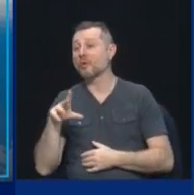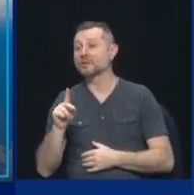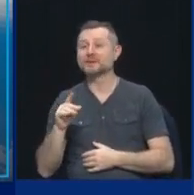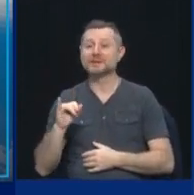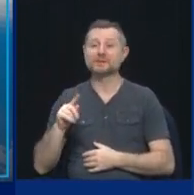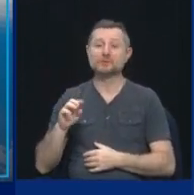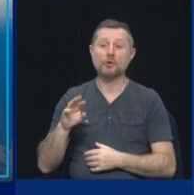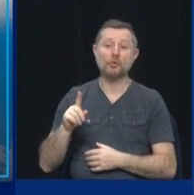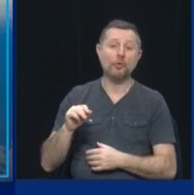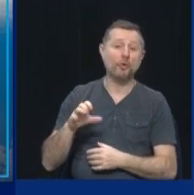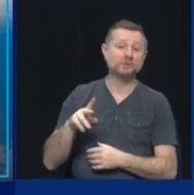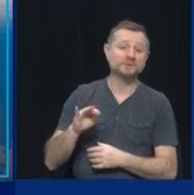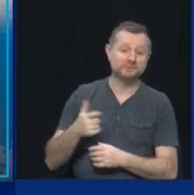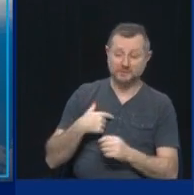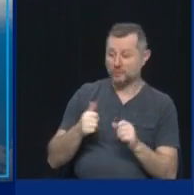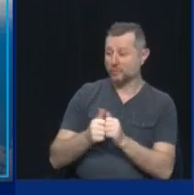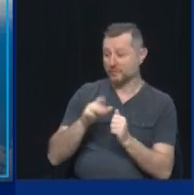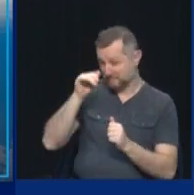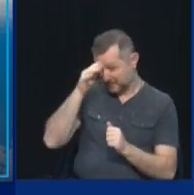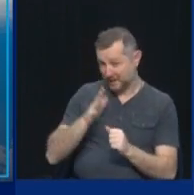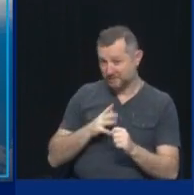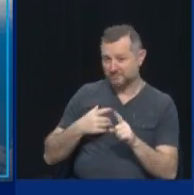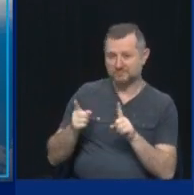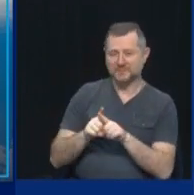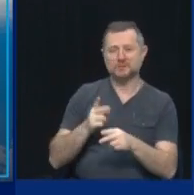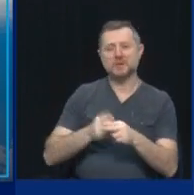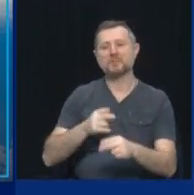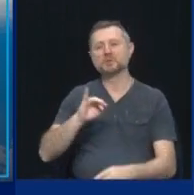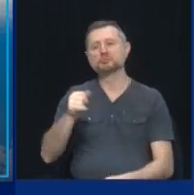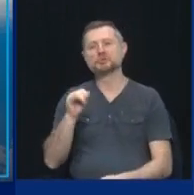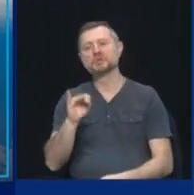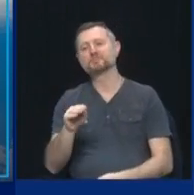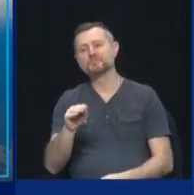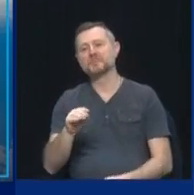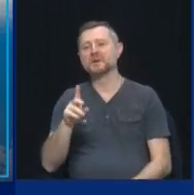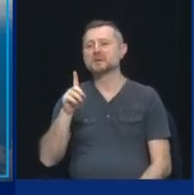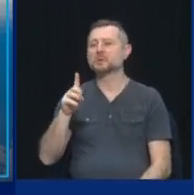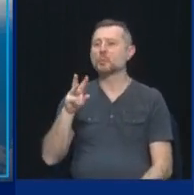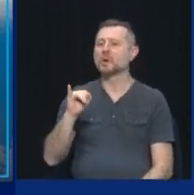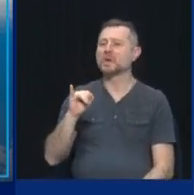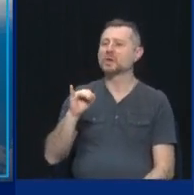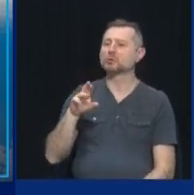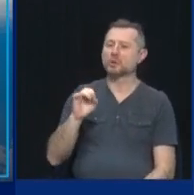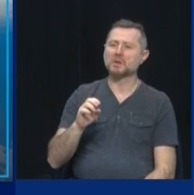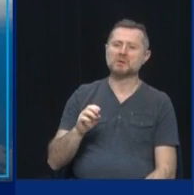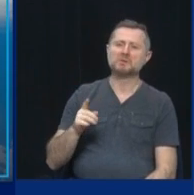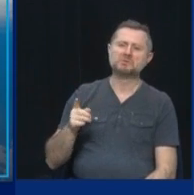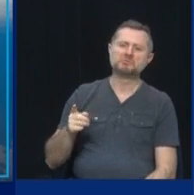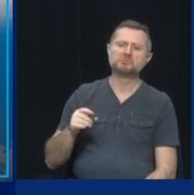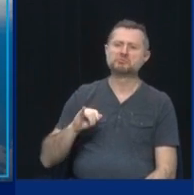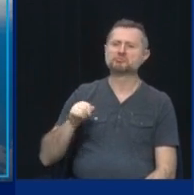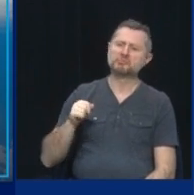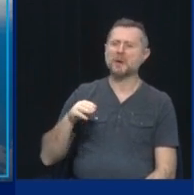a gentleman named James Dwyer. And Jano and I did it